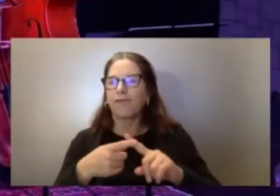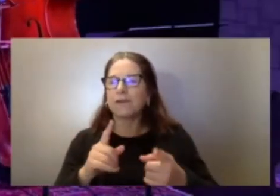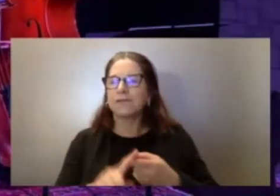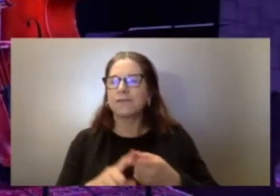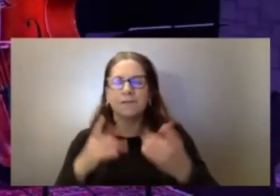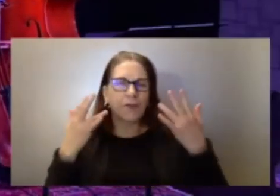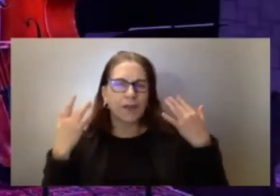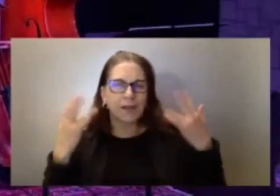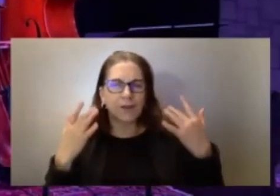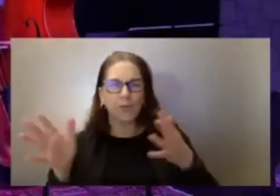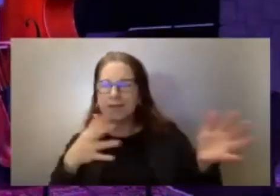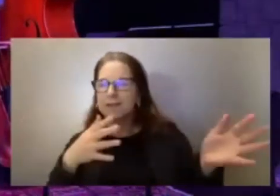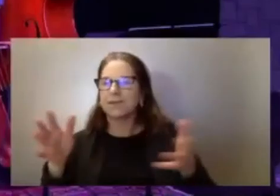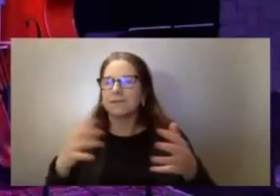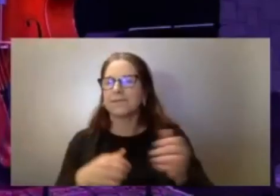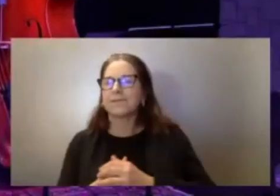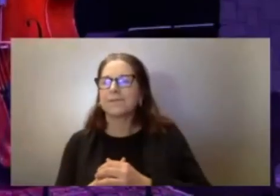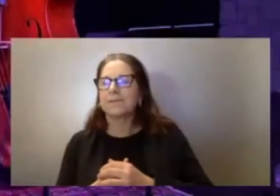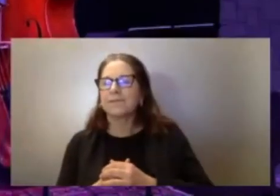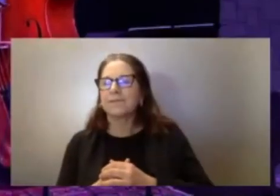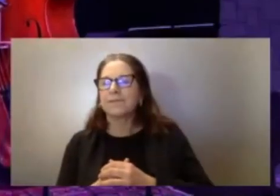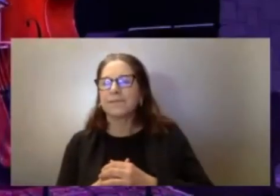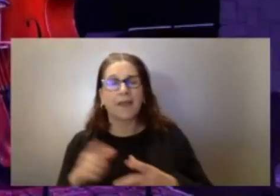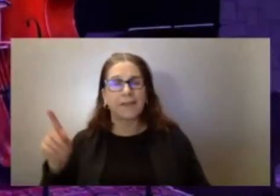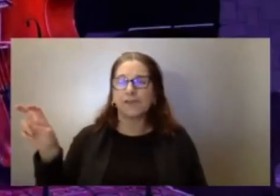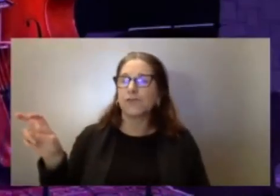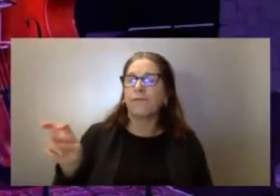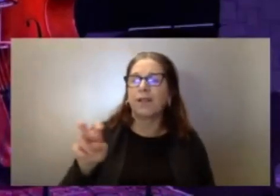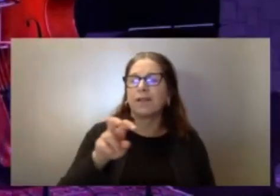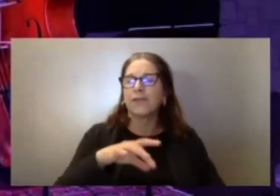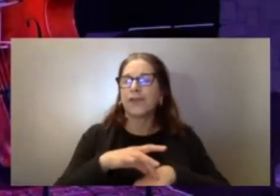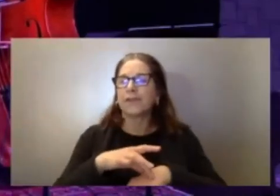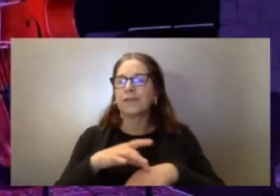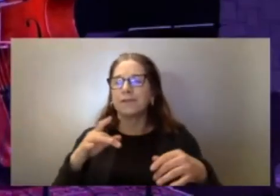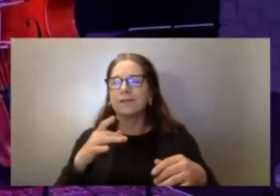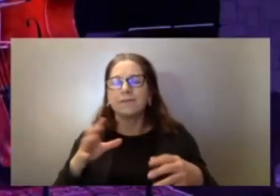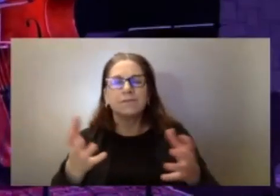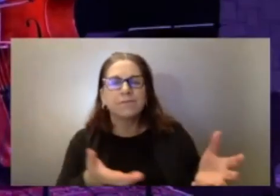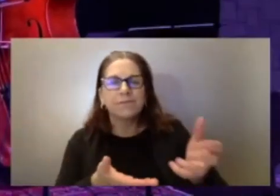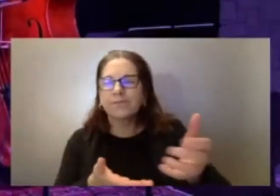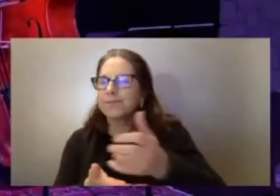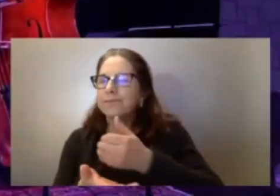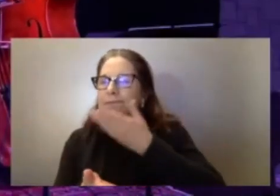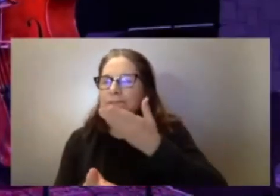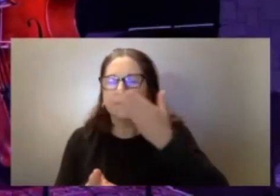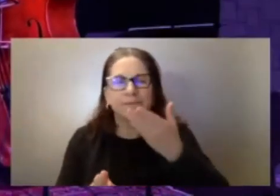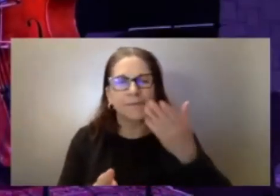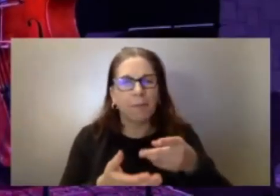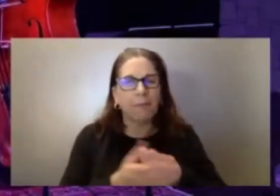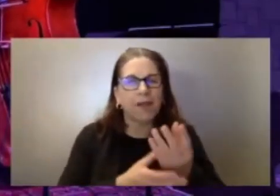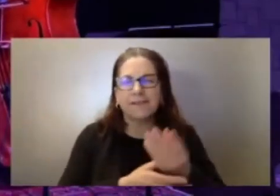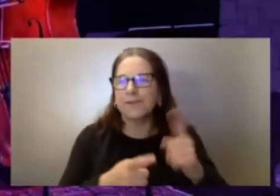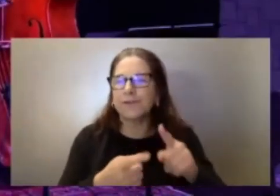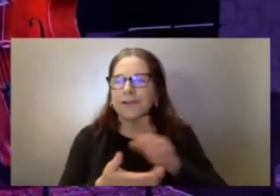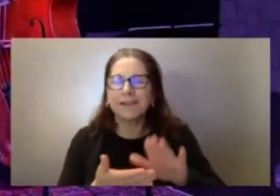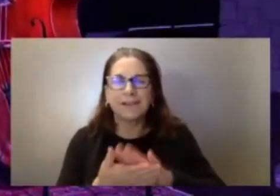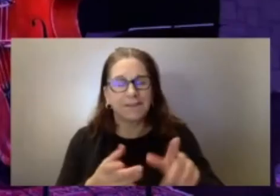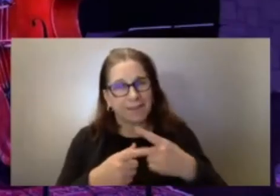Take a breath offered by friendly winds. They travel the earth gathering essences of plants to